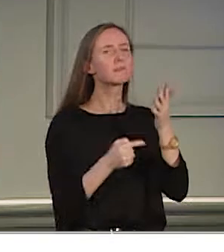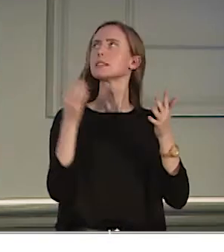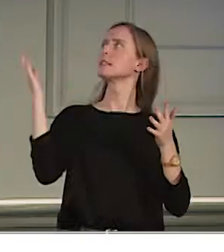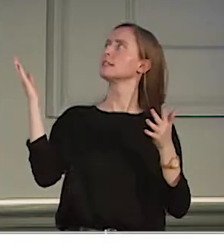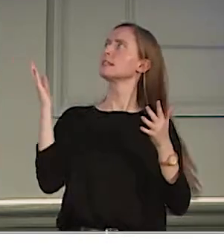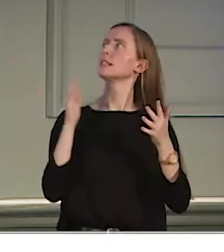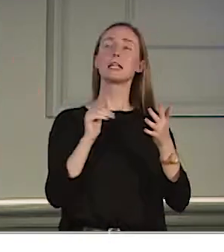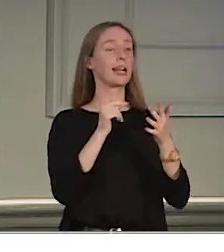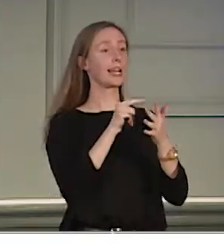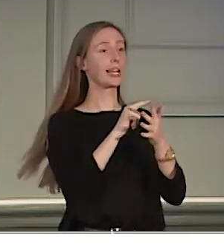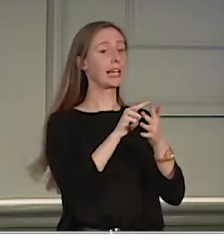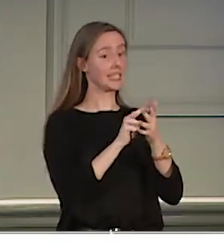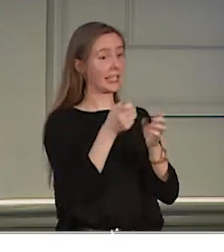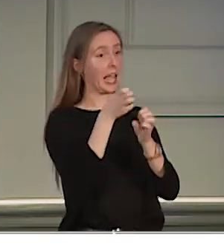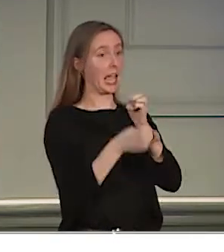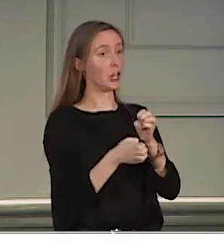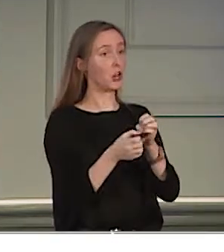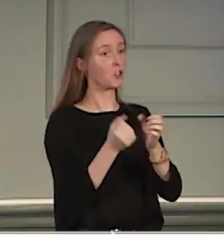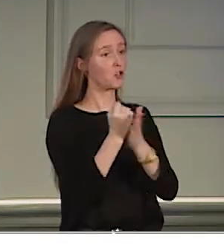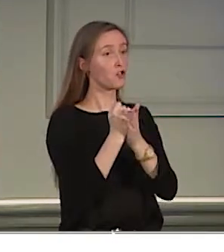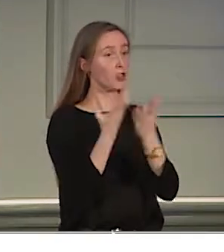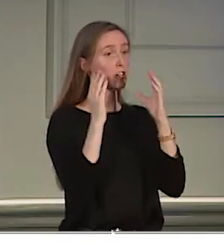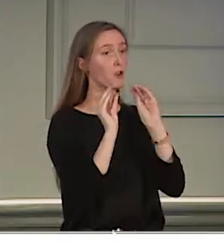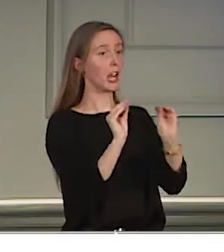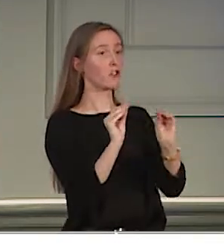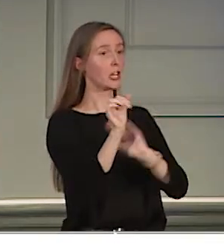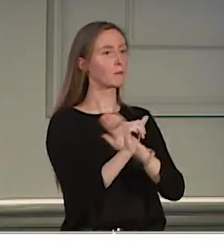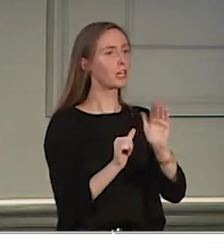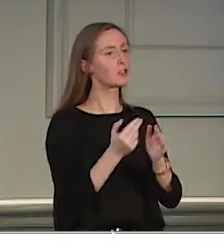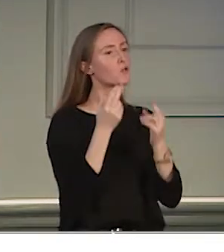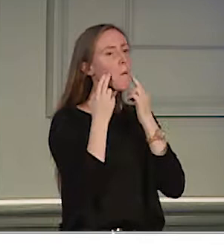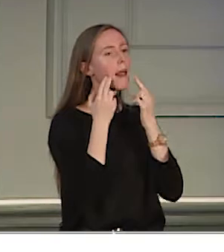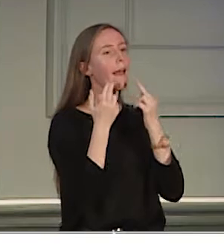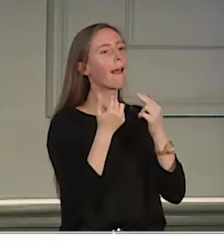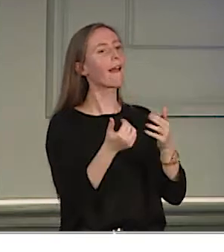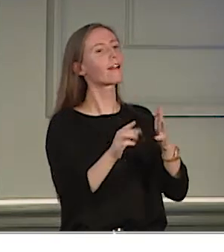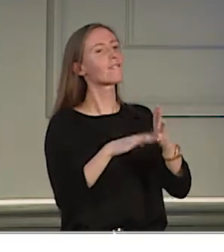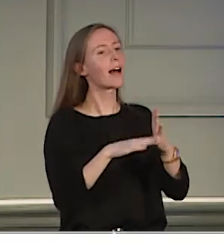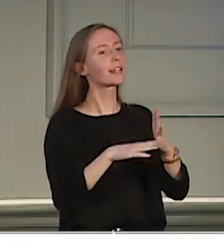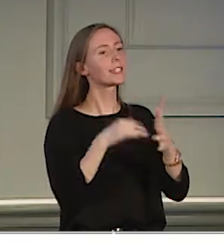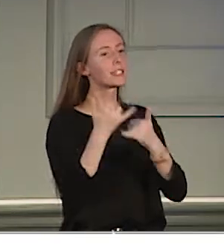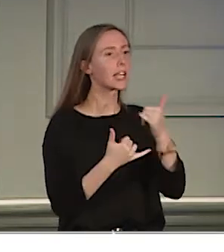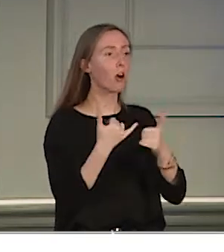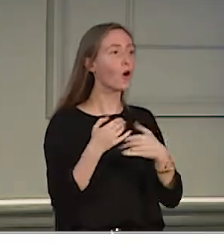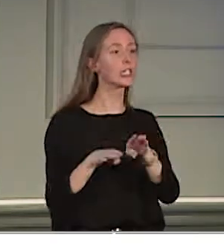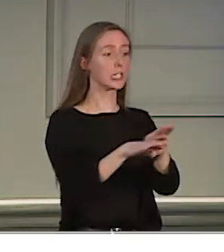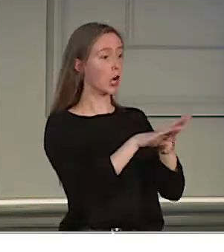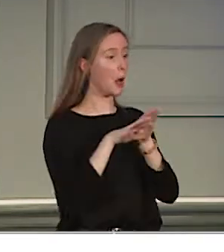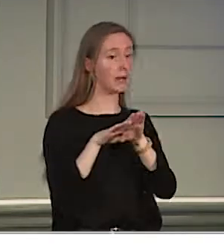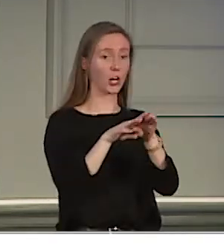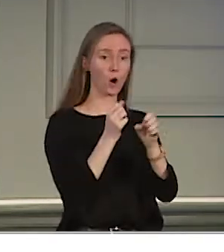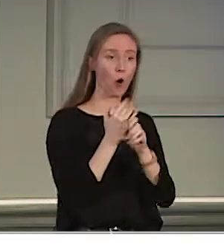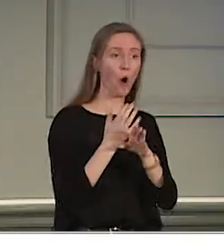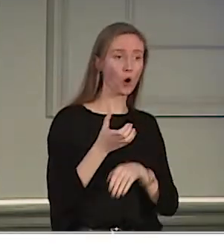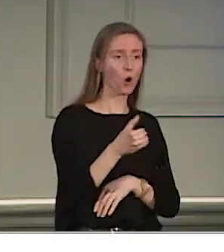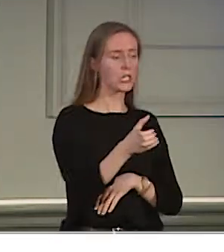Trinity Education experience, so it usually happens in final year. It's the common element of all courses. As I mentioned, key to us